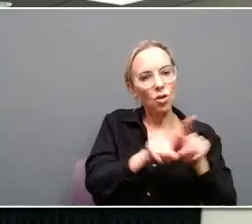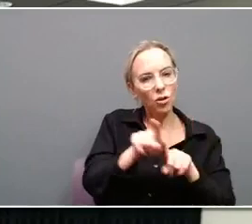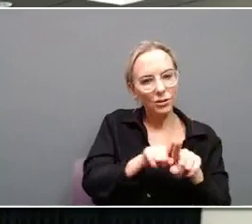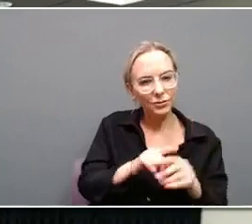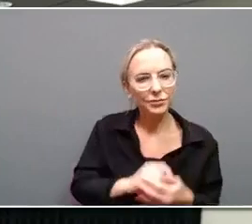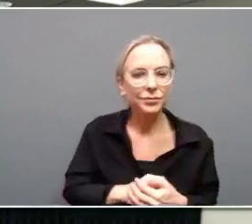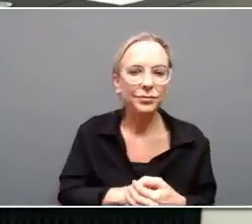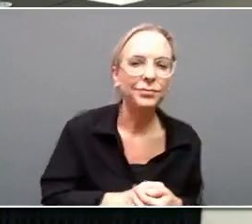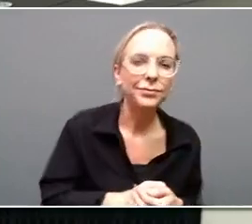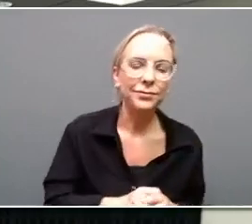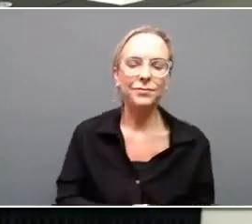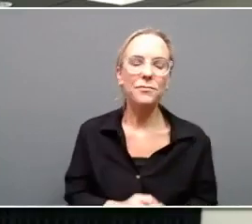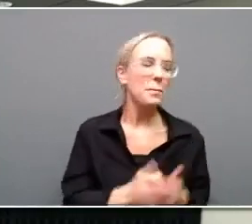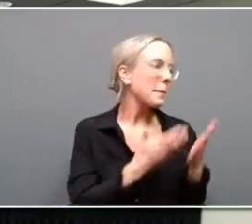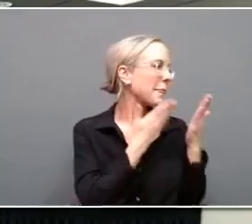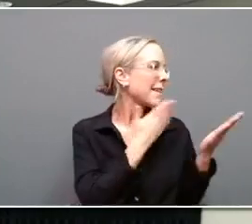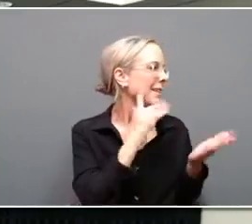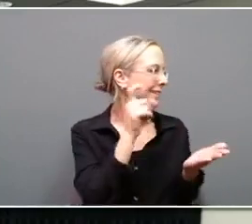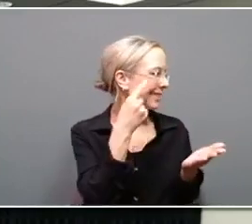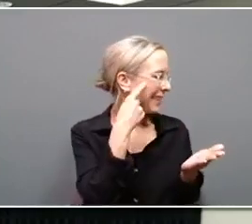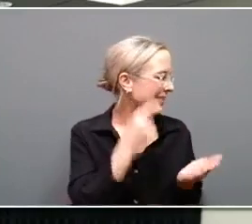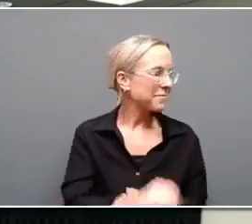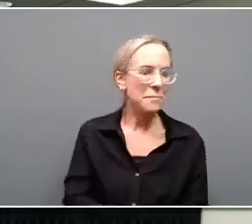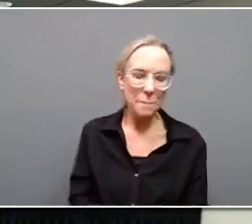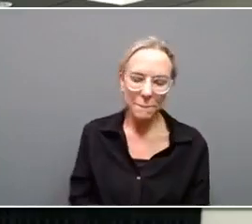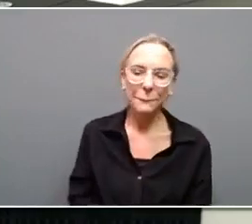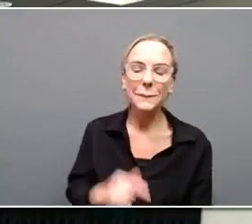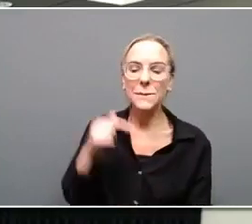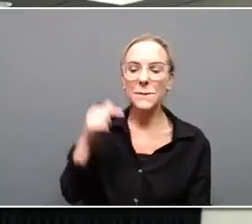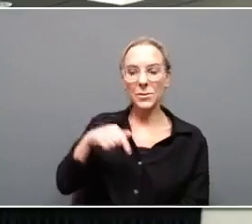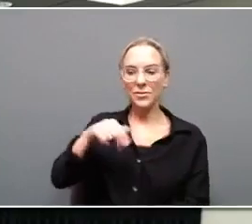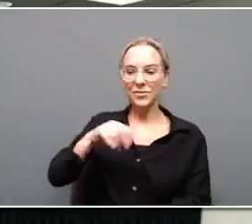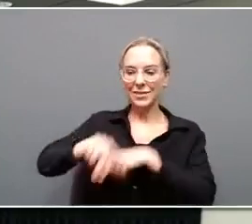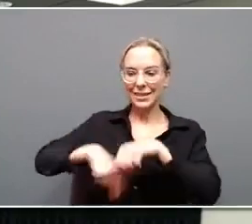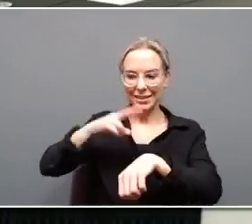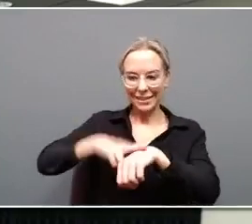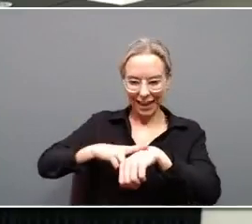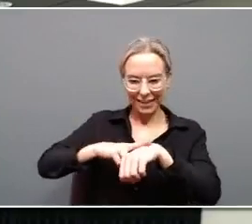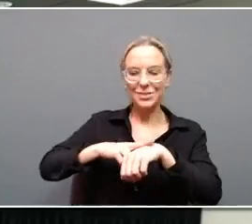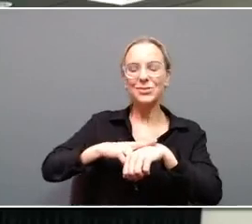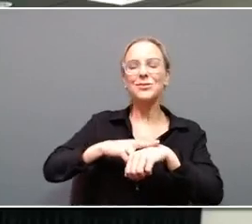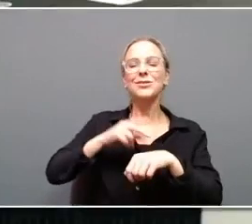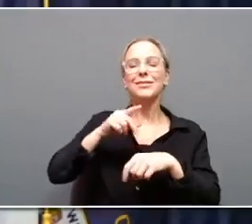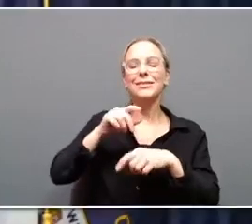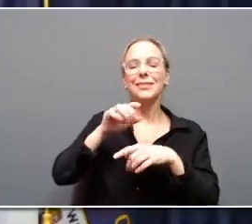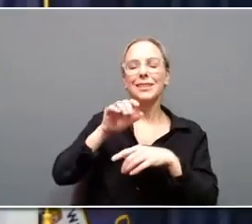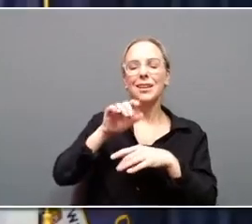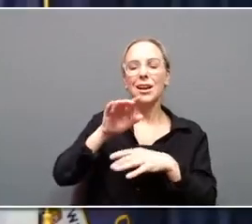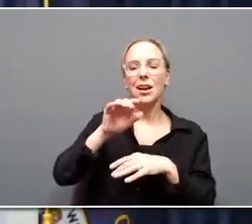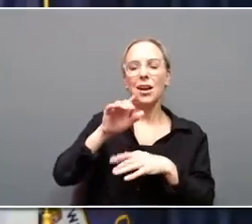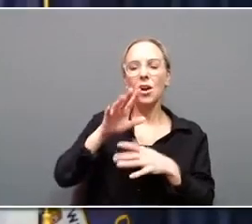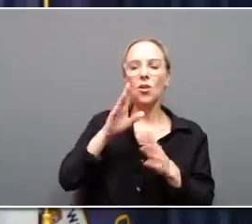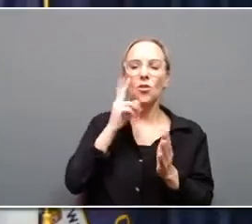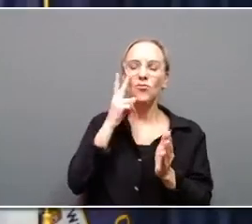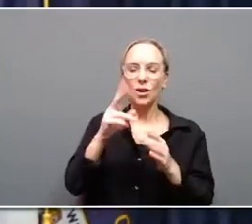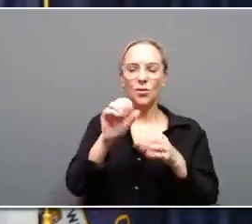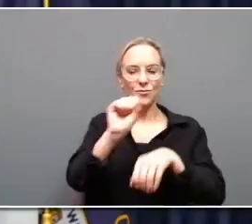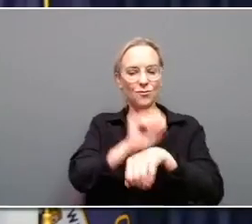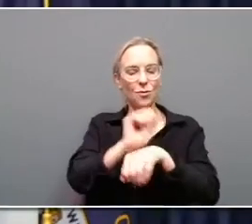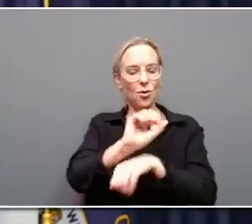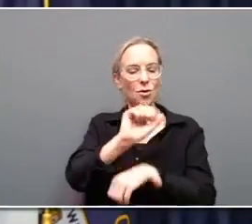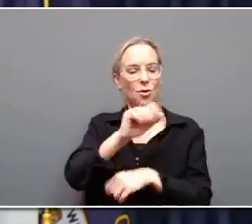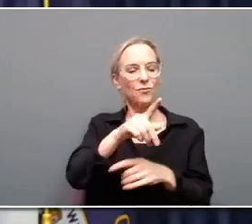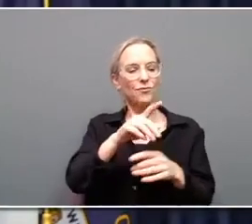All right. Thank you, Governor. This is National Apprenticeship Week, and it's a time when we recognize the importance of